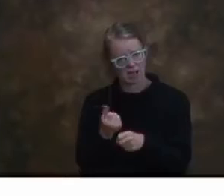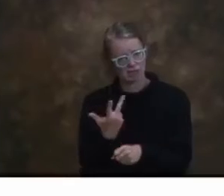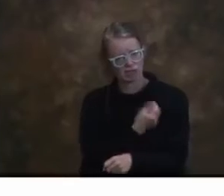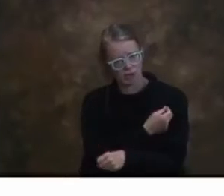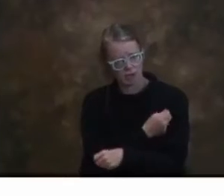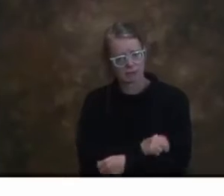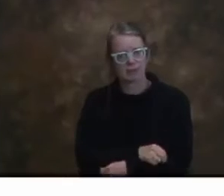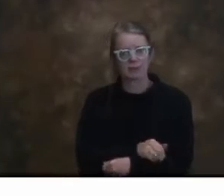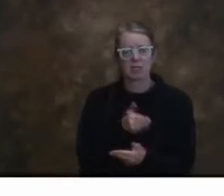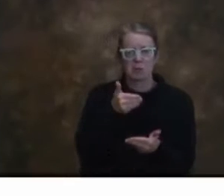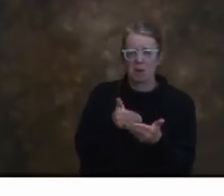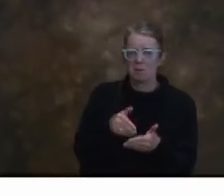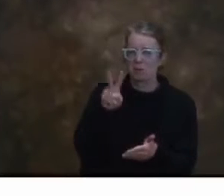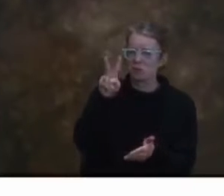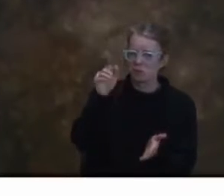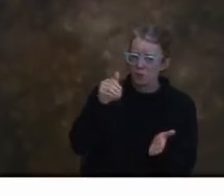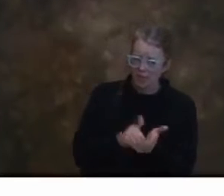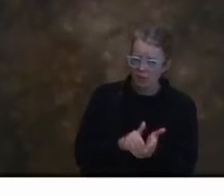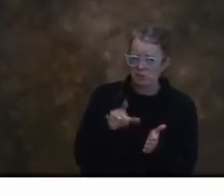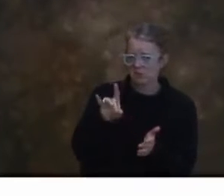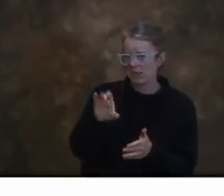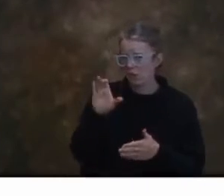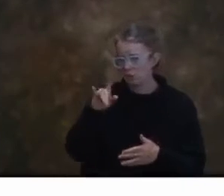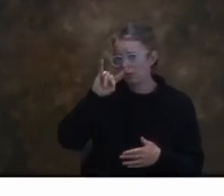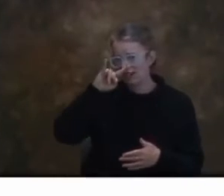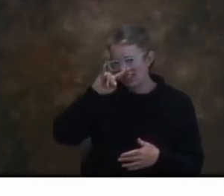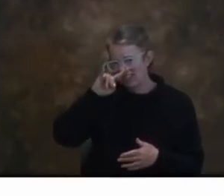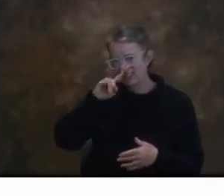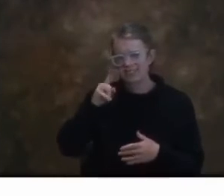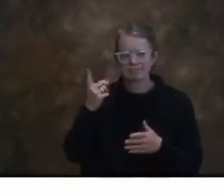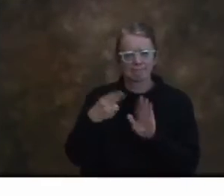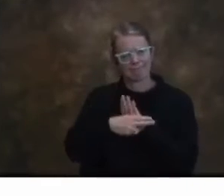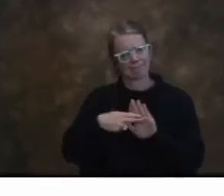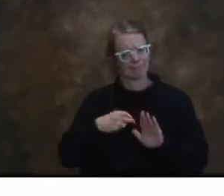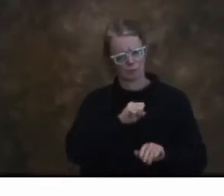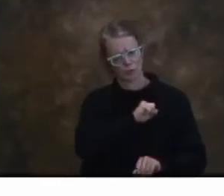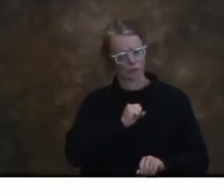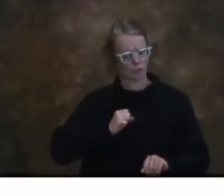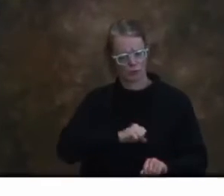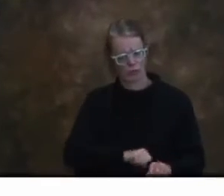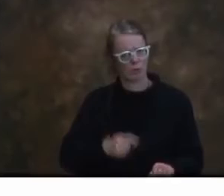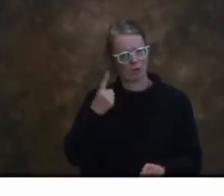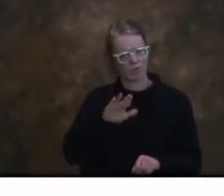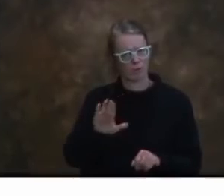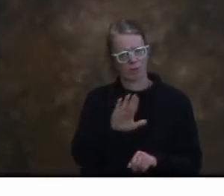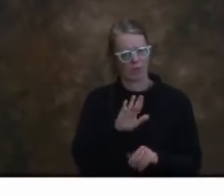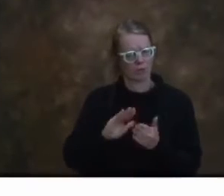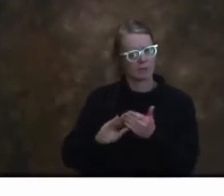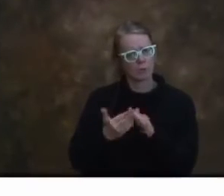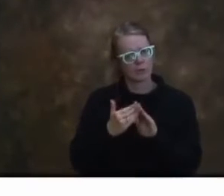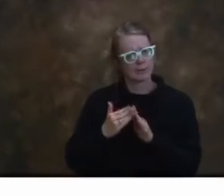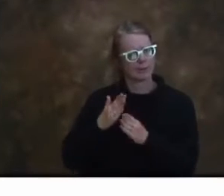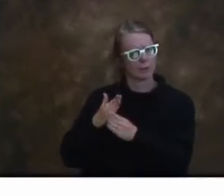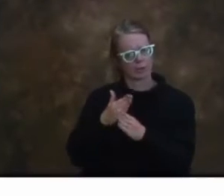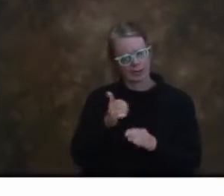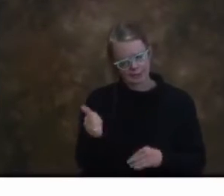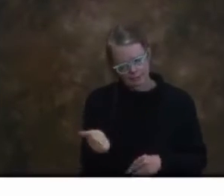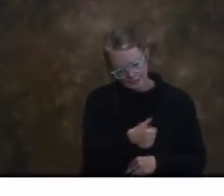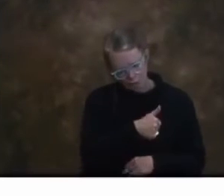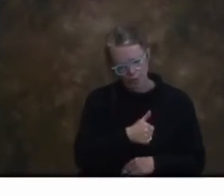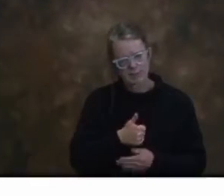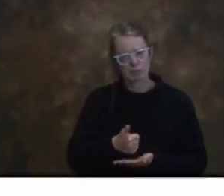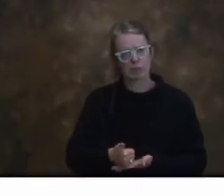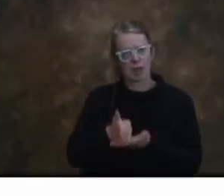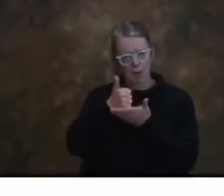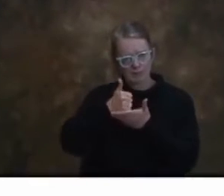2,800 kiddos that have become superheroes for their communities, protecting themselves and helping to build a stronger shield around